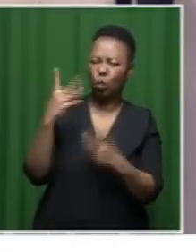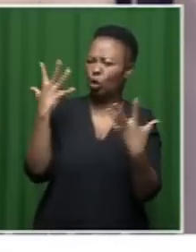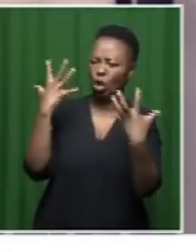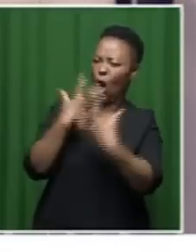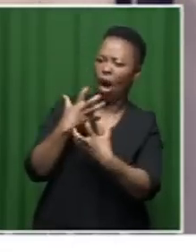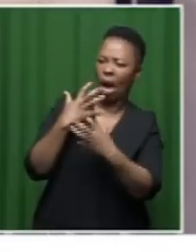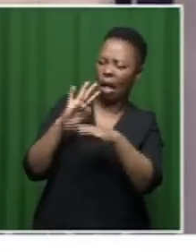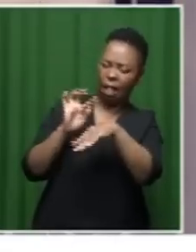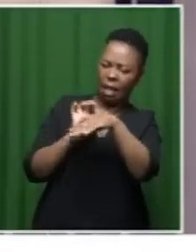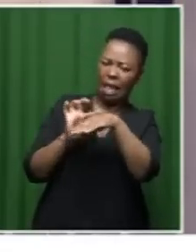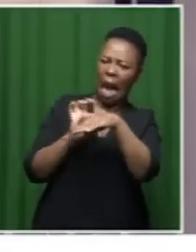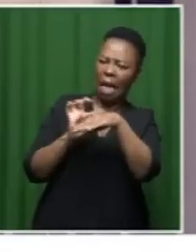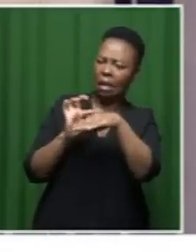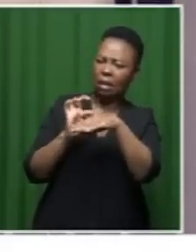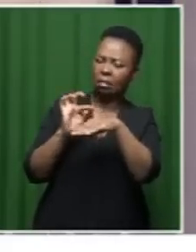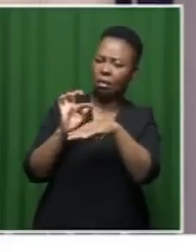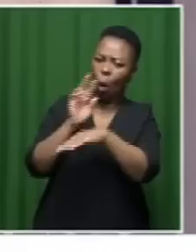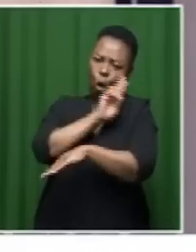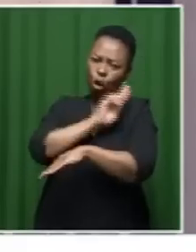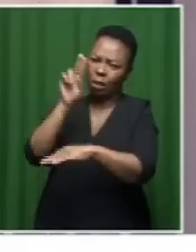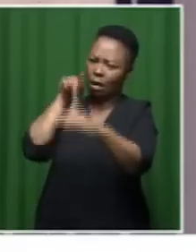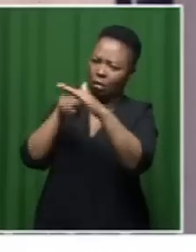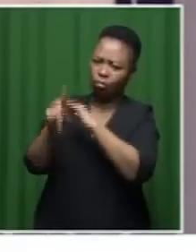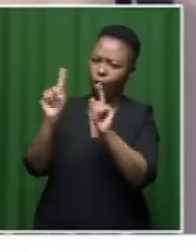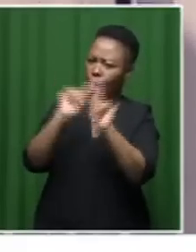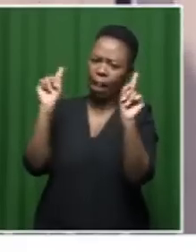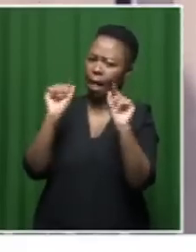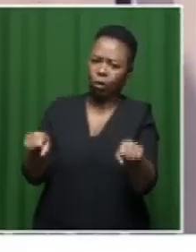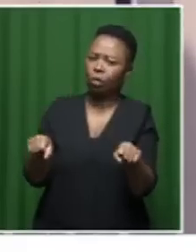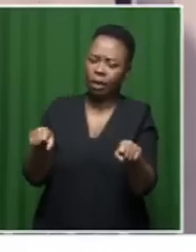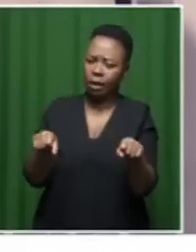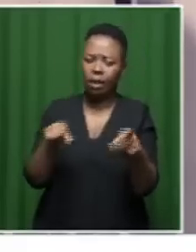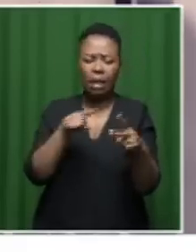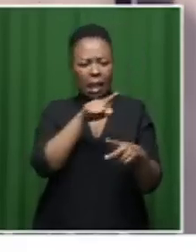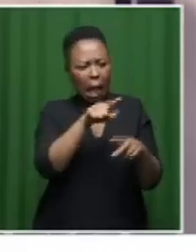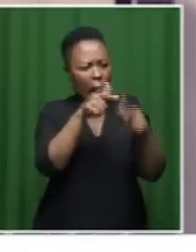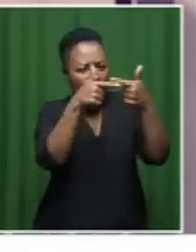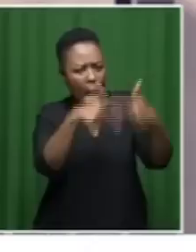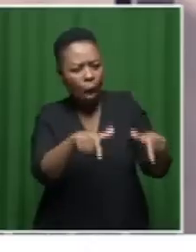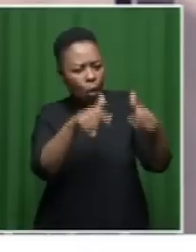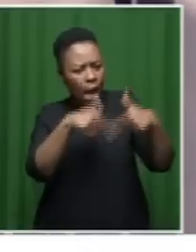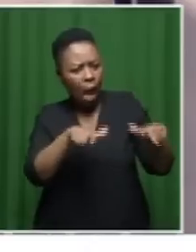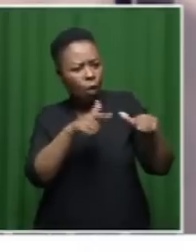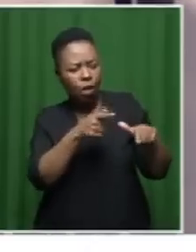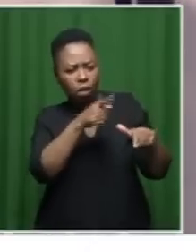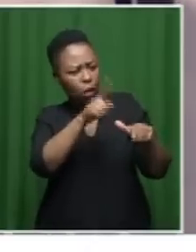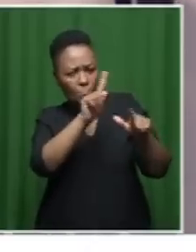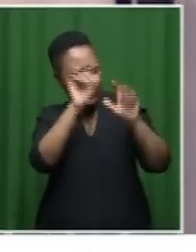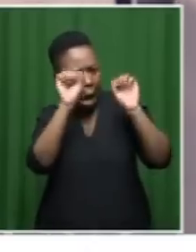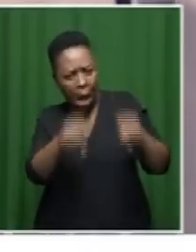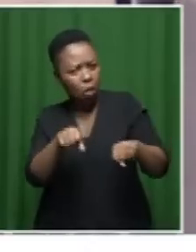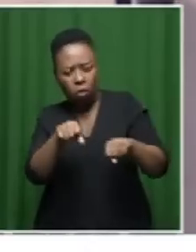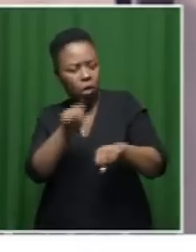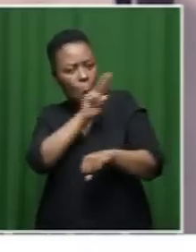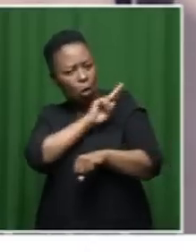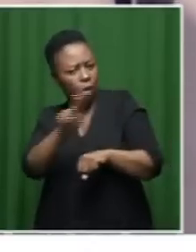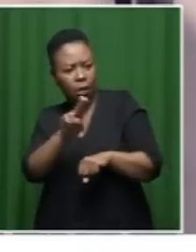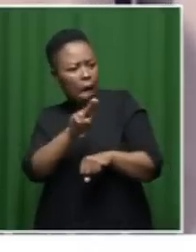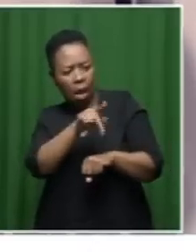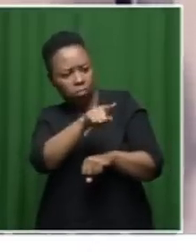hospital. That one doesn't speak the same language as I do. They shouldn't be allowed in our hospital. What have we